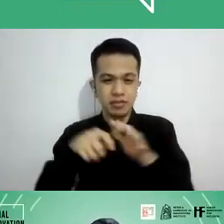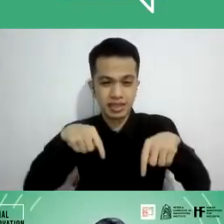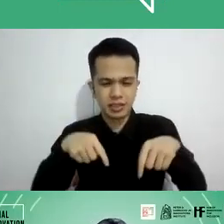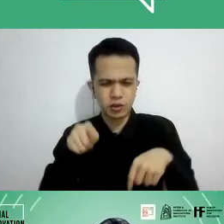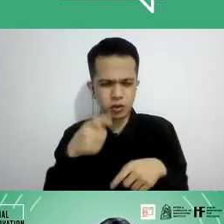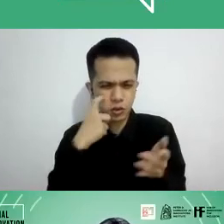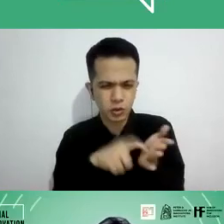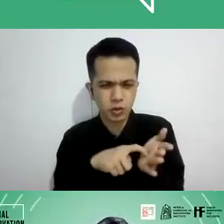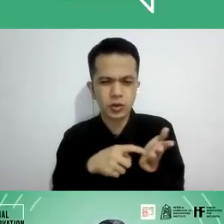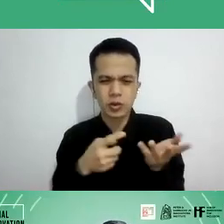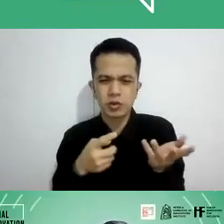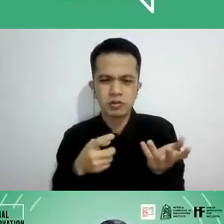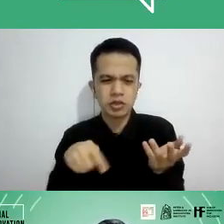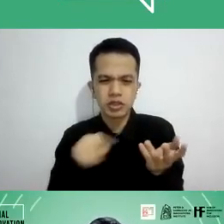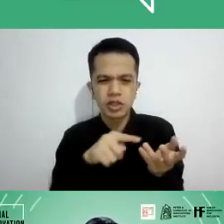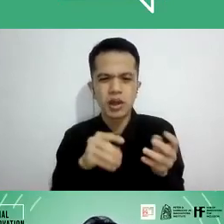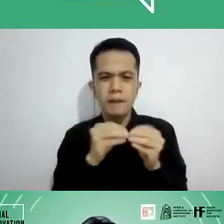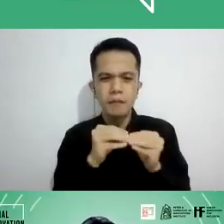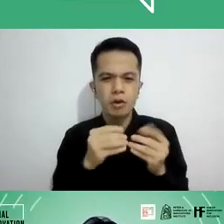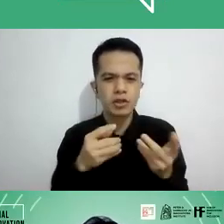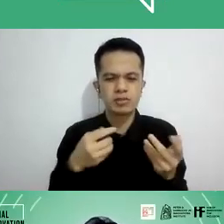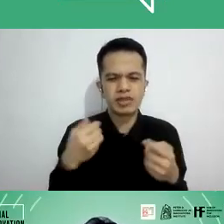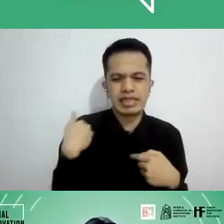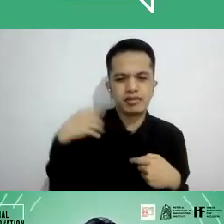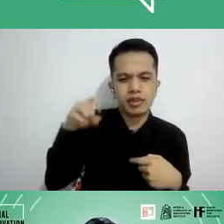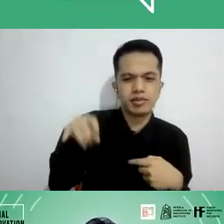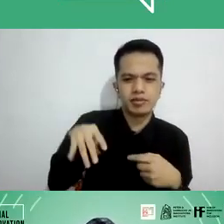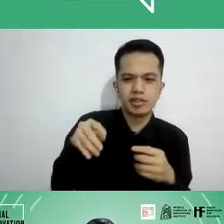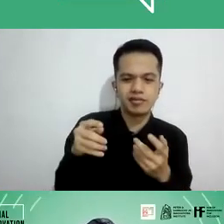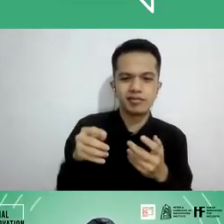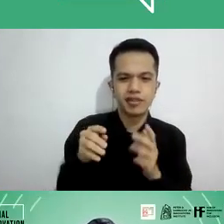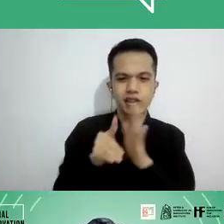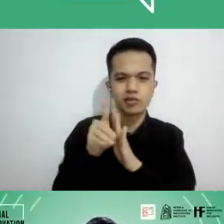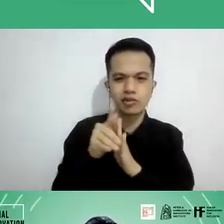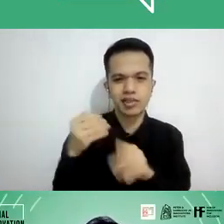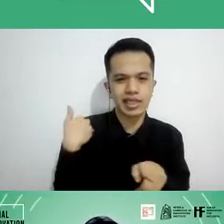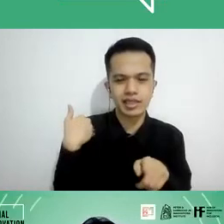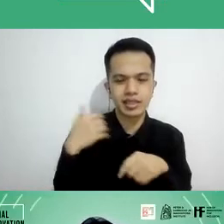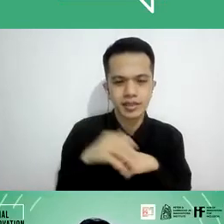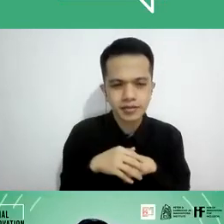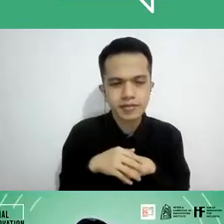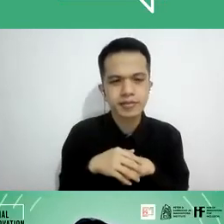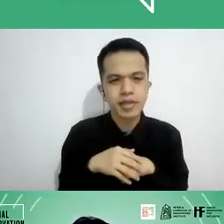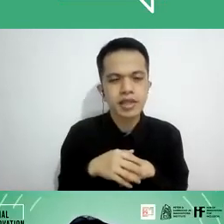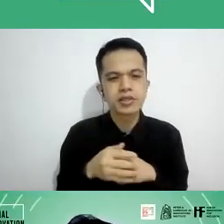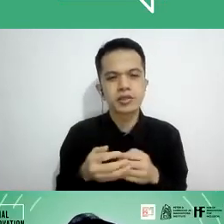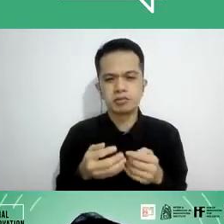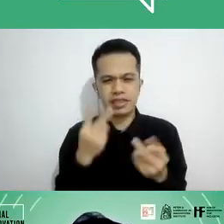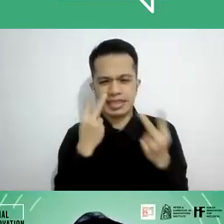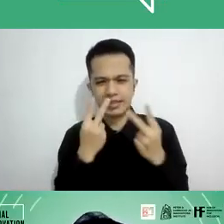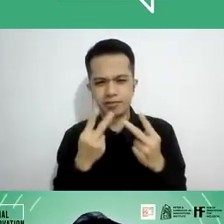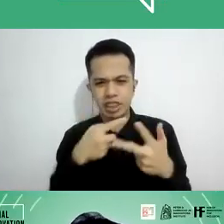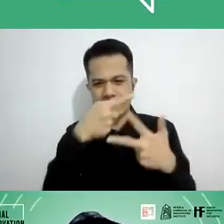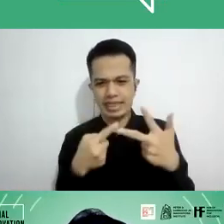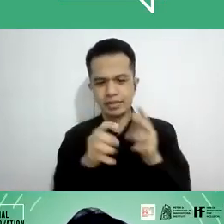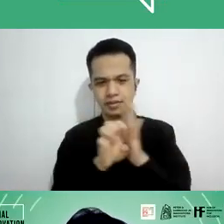notice that they are very either conceptual or they're not yet fully developed. Um, so in this case, we're going to look at three specific